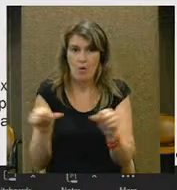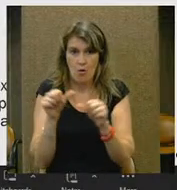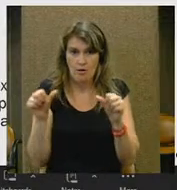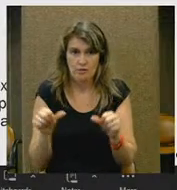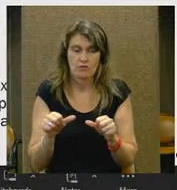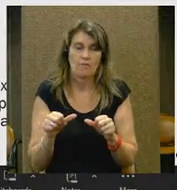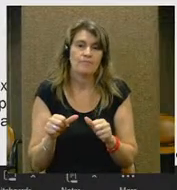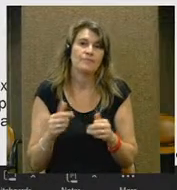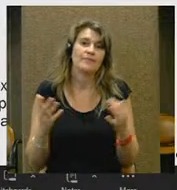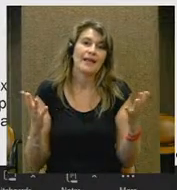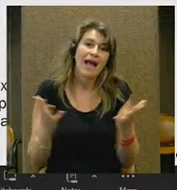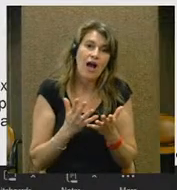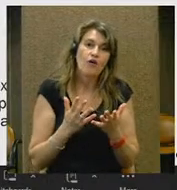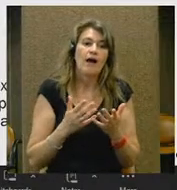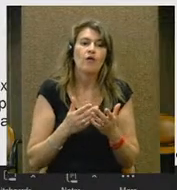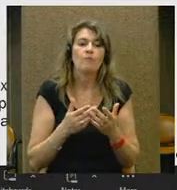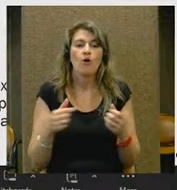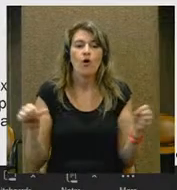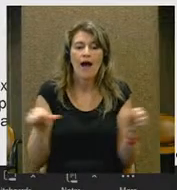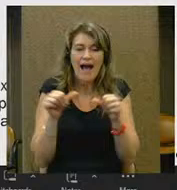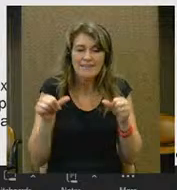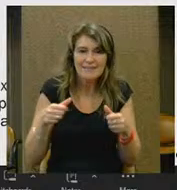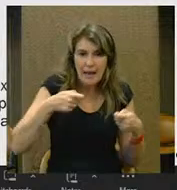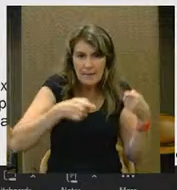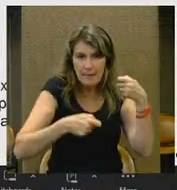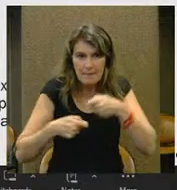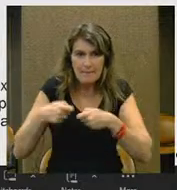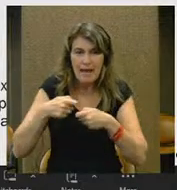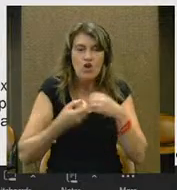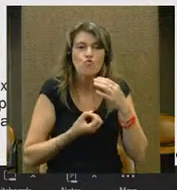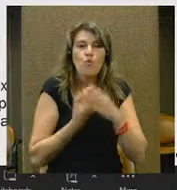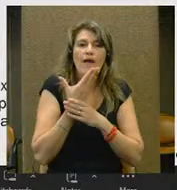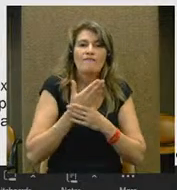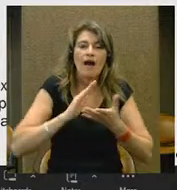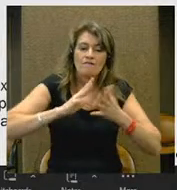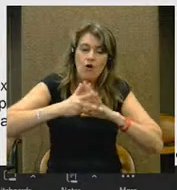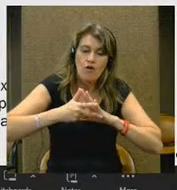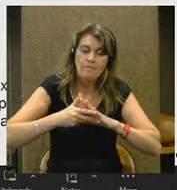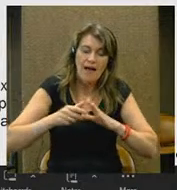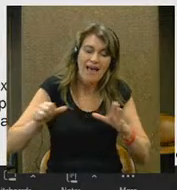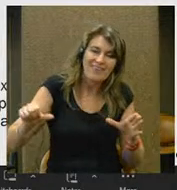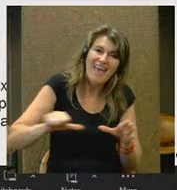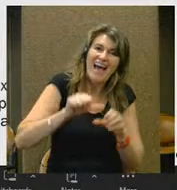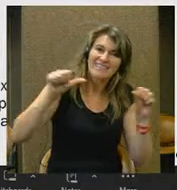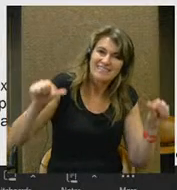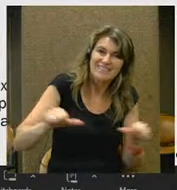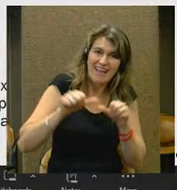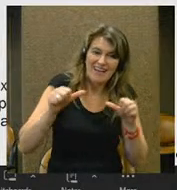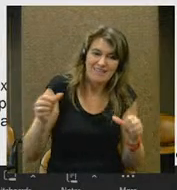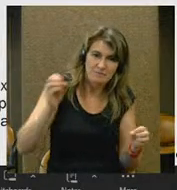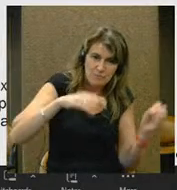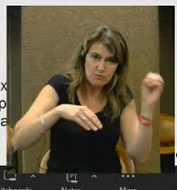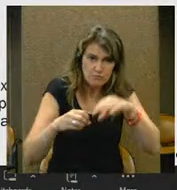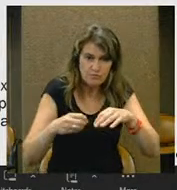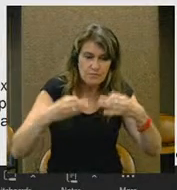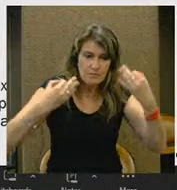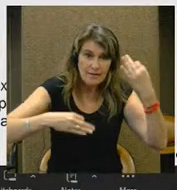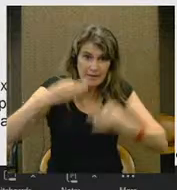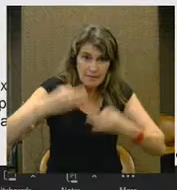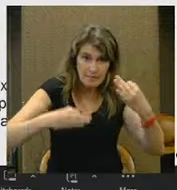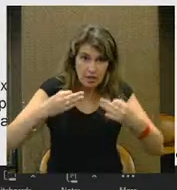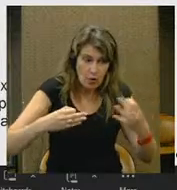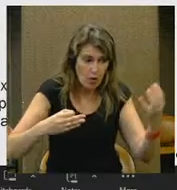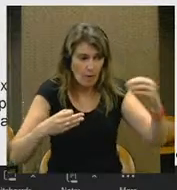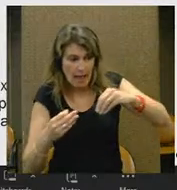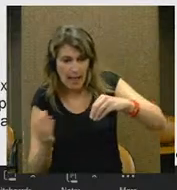fentanyl. People came up with new methods, and to get the precursor chemicals, it became a lot easier. And so